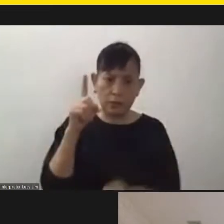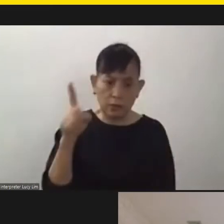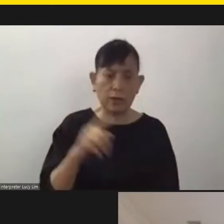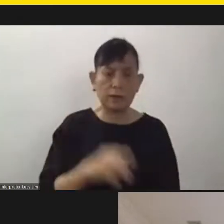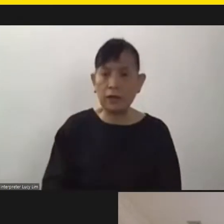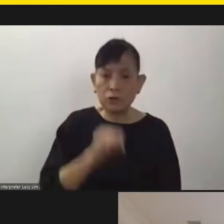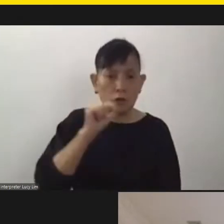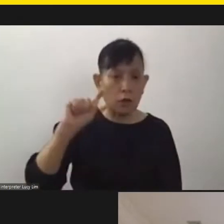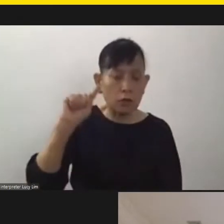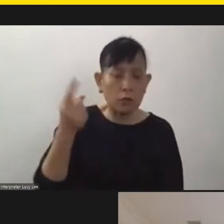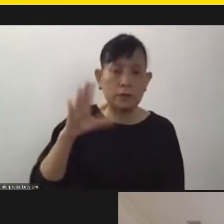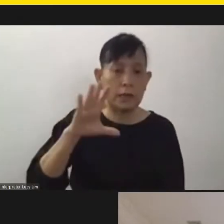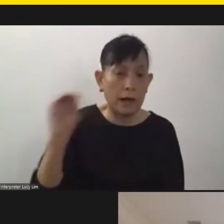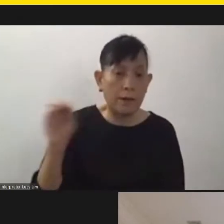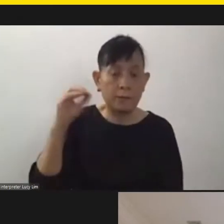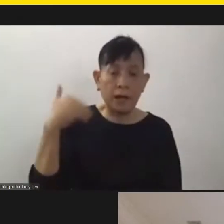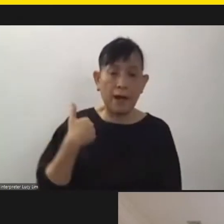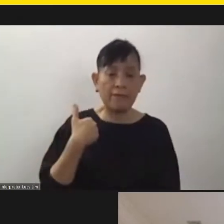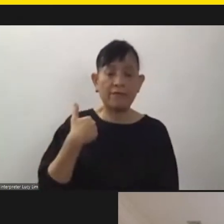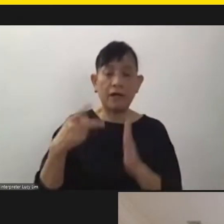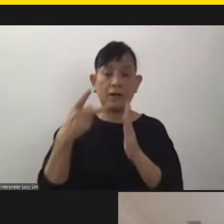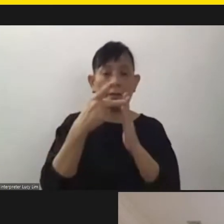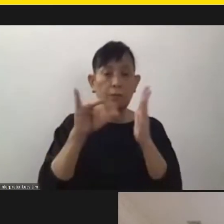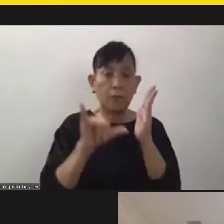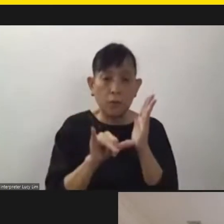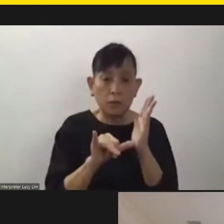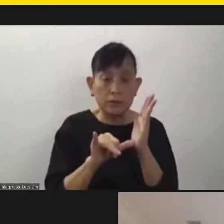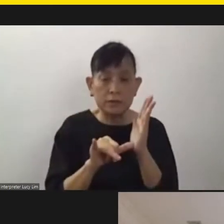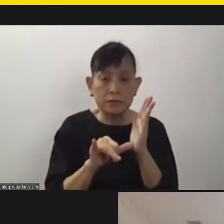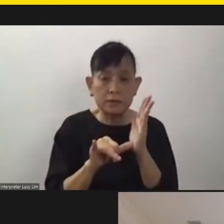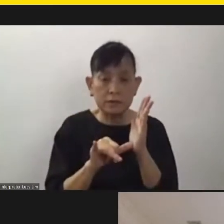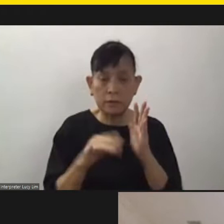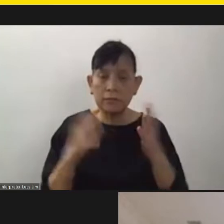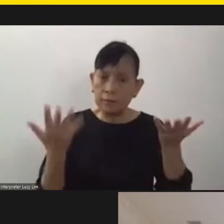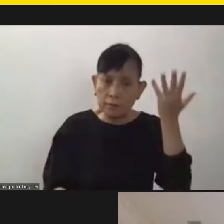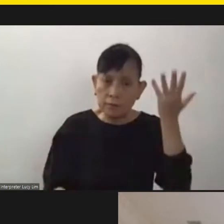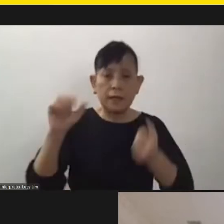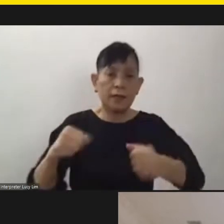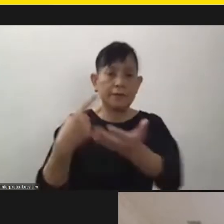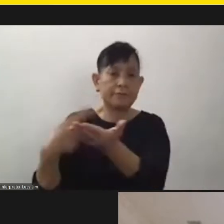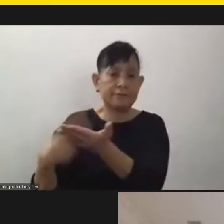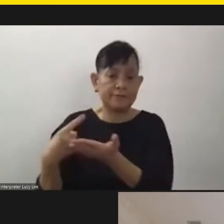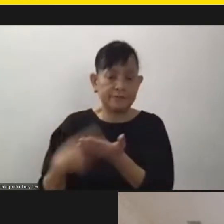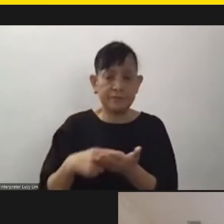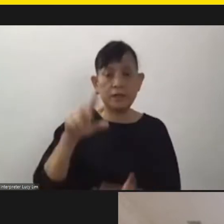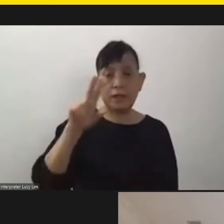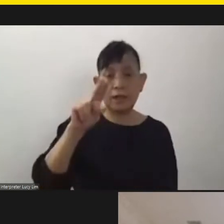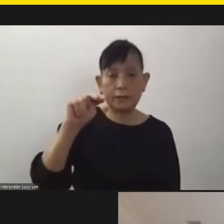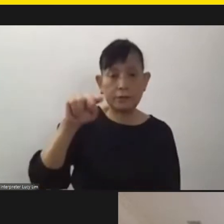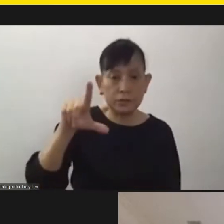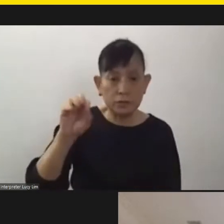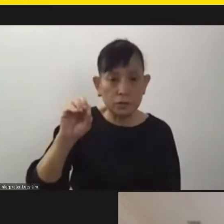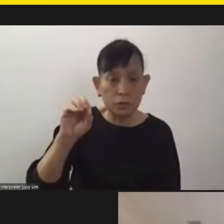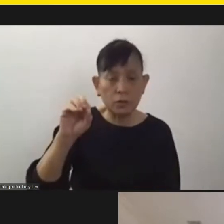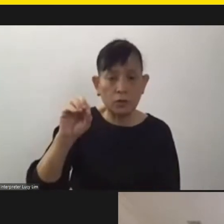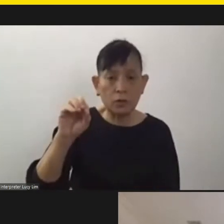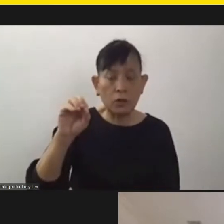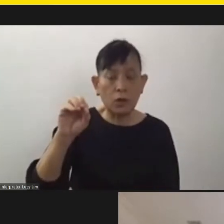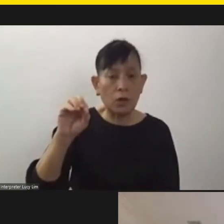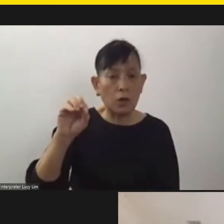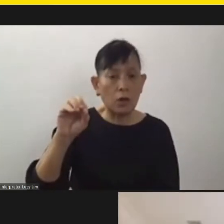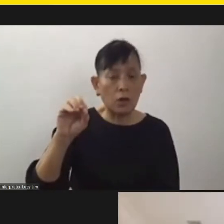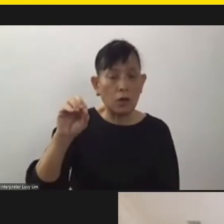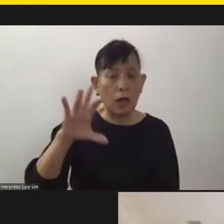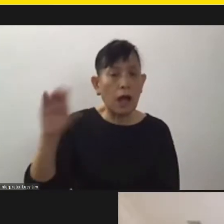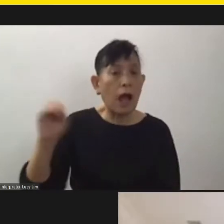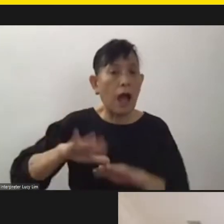just having a policy, you could always consult with NGOs and other, I guess, consulting companies how to